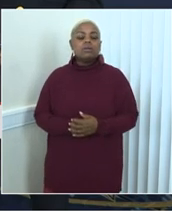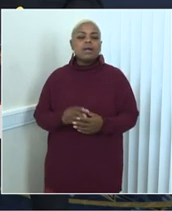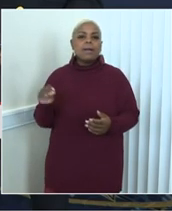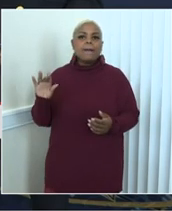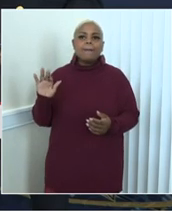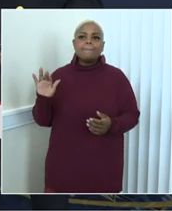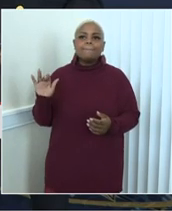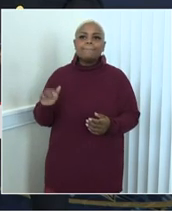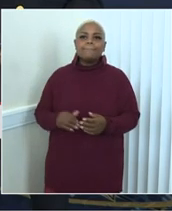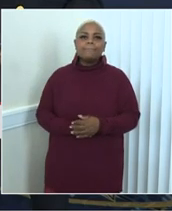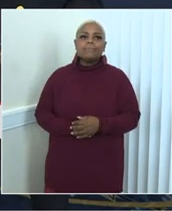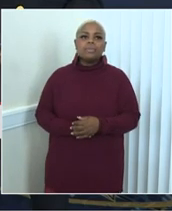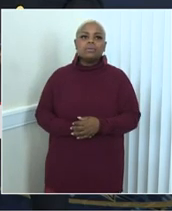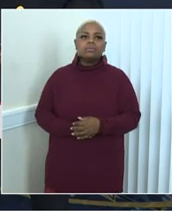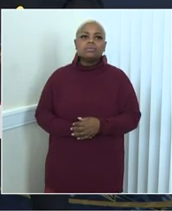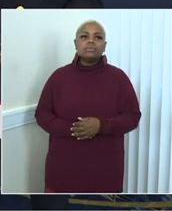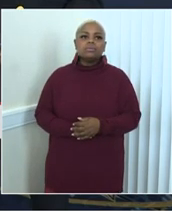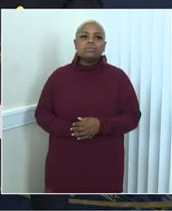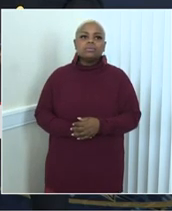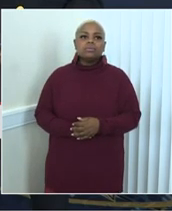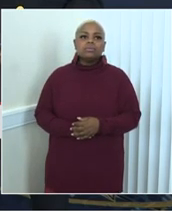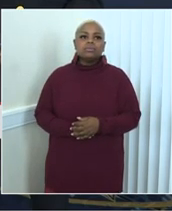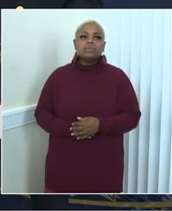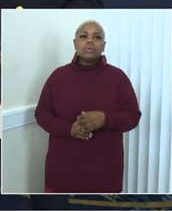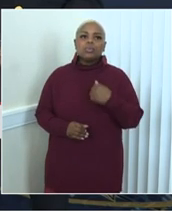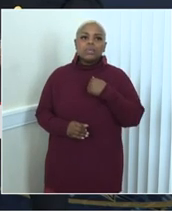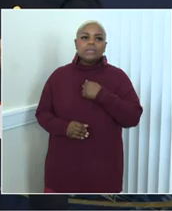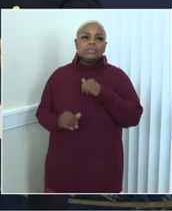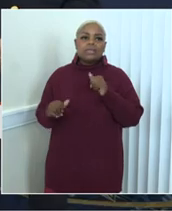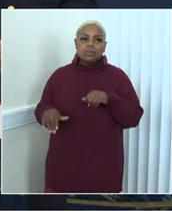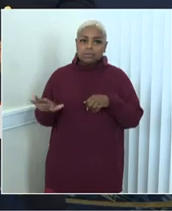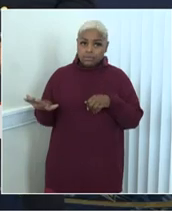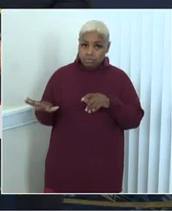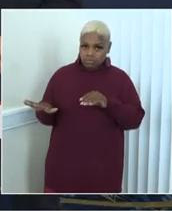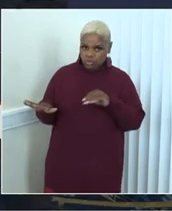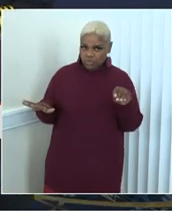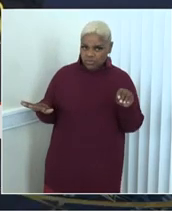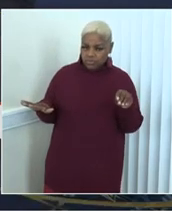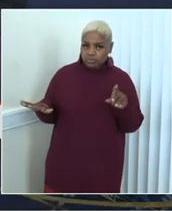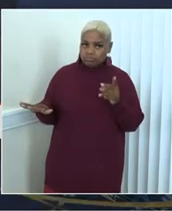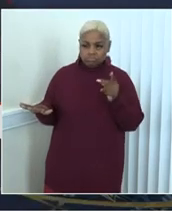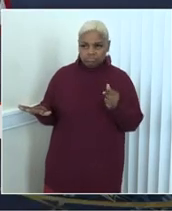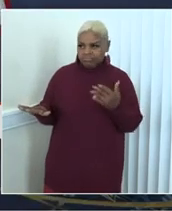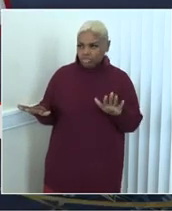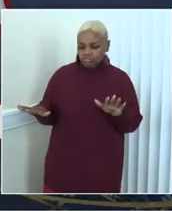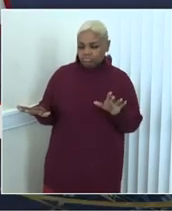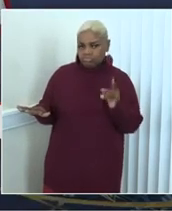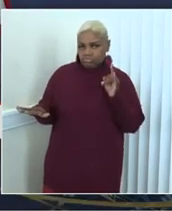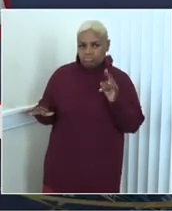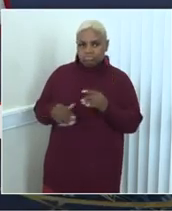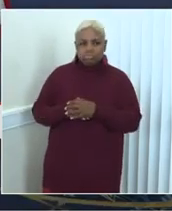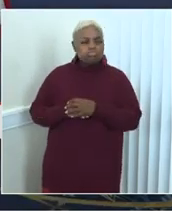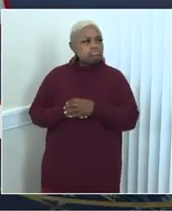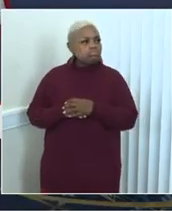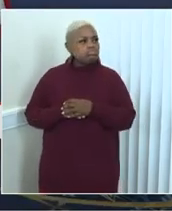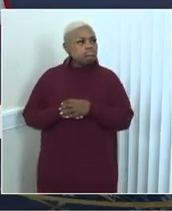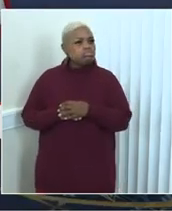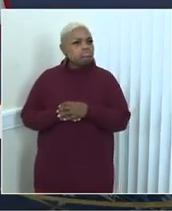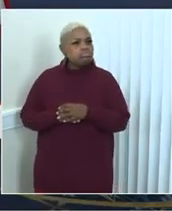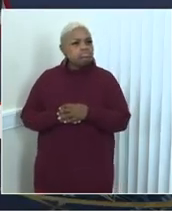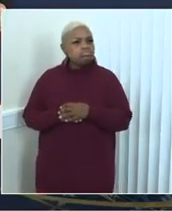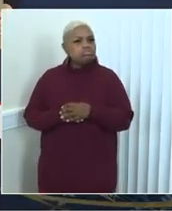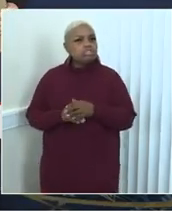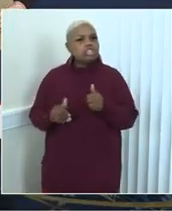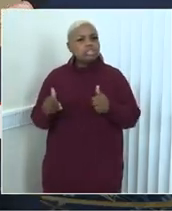we can move their assignment with the stroke of a pen. And also keeping in mind, you know,